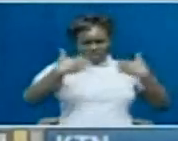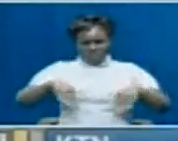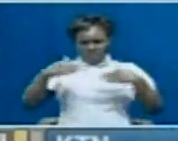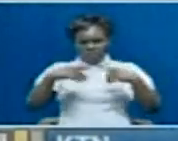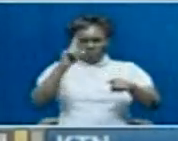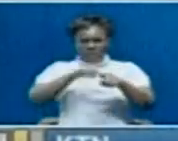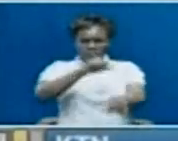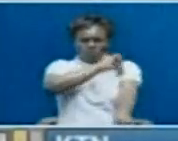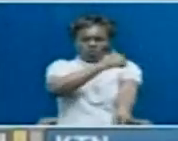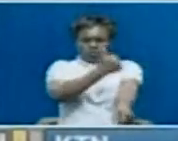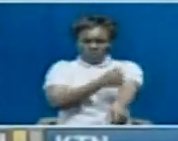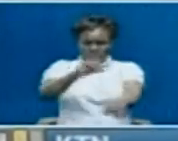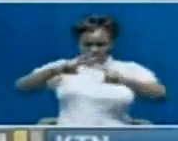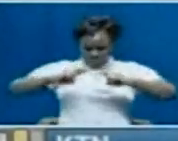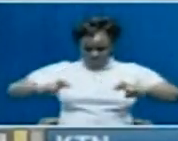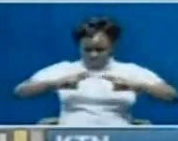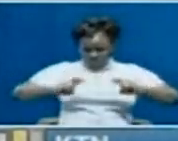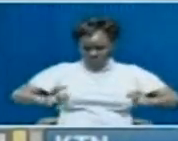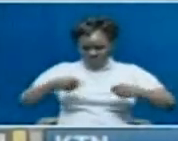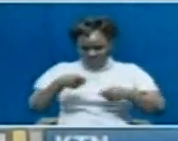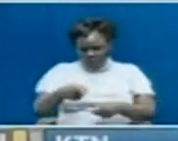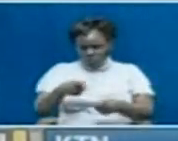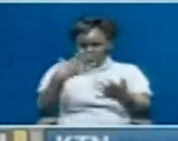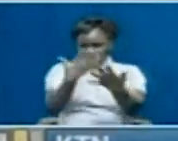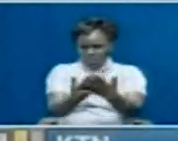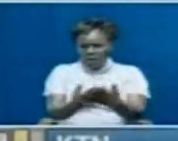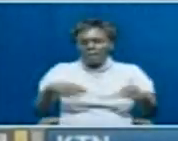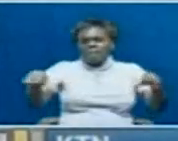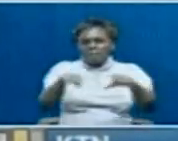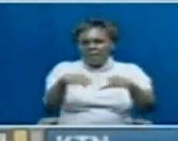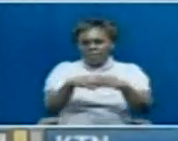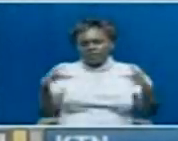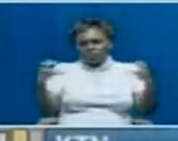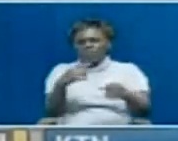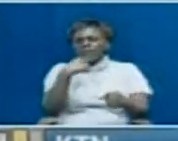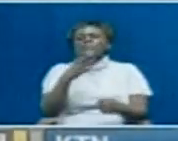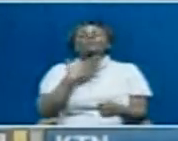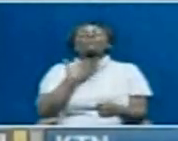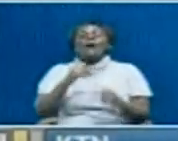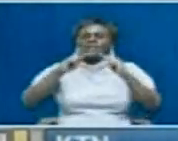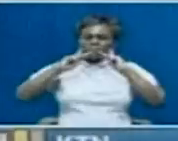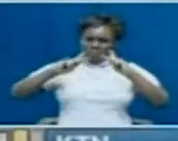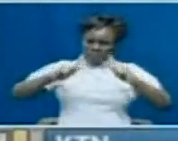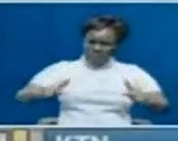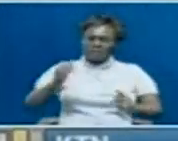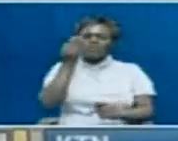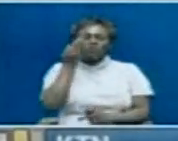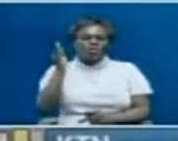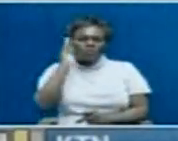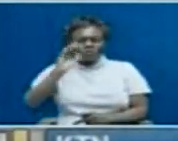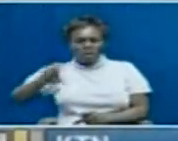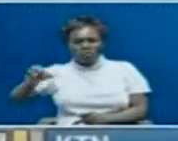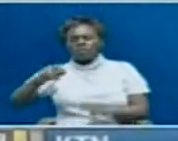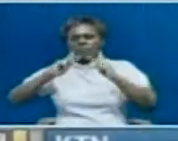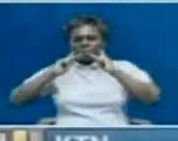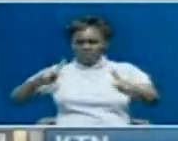while the authorities say they're investigating the incident to bring the culprits to book, members of the community say they want peace as Isiolo County has been relatively